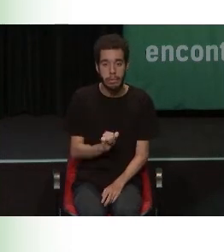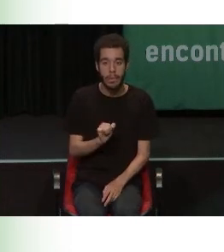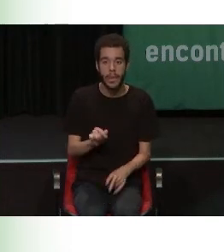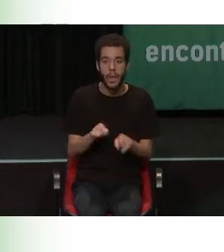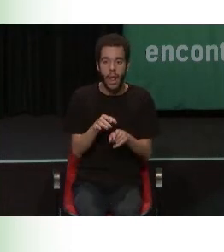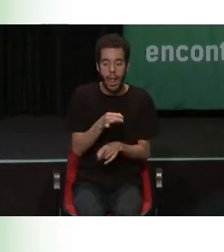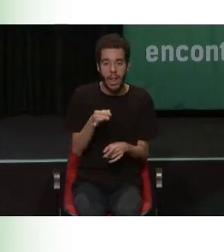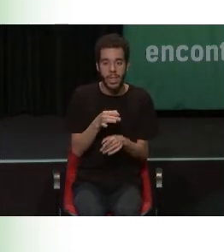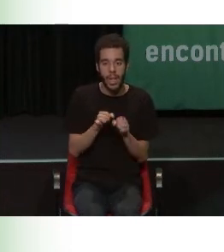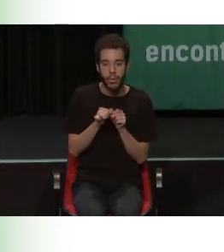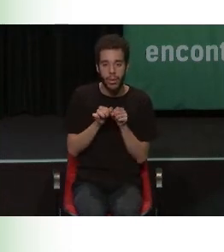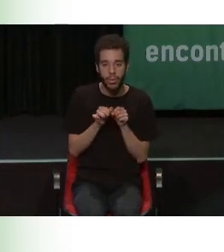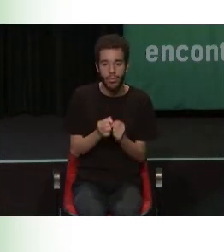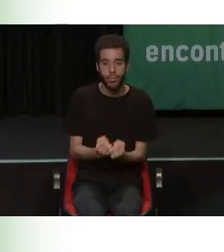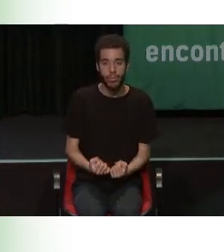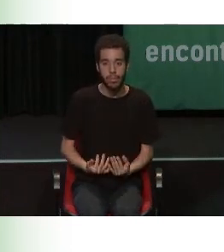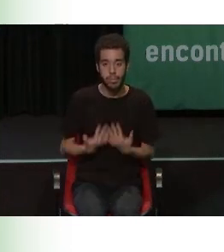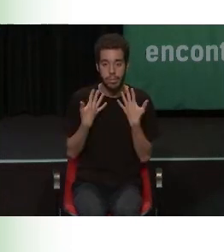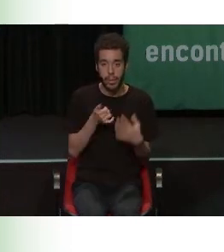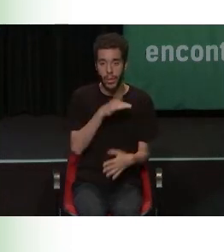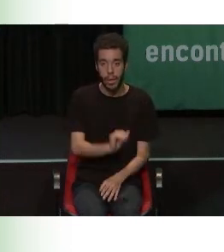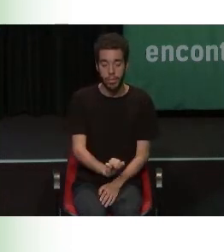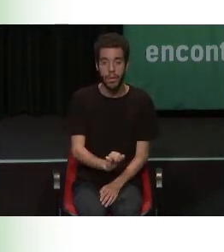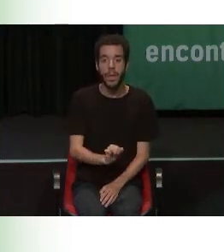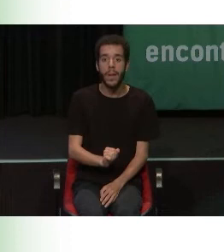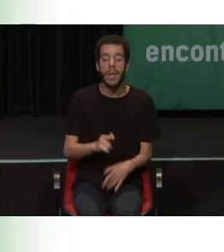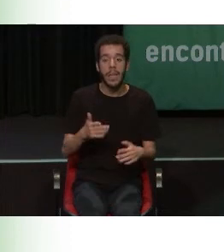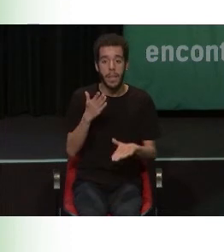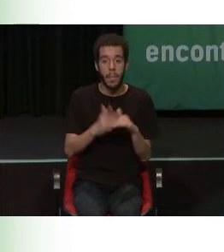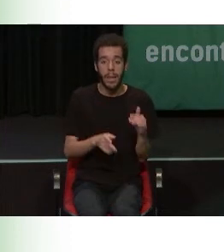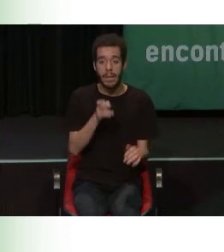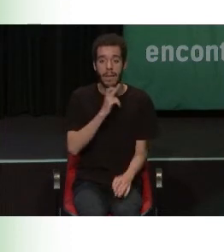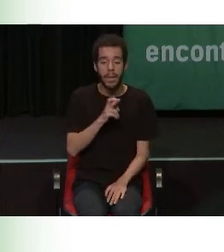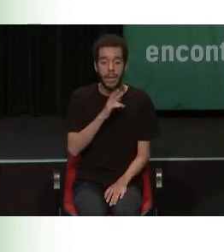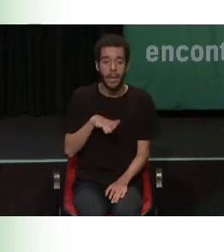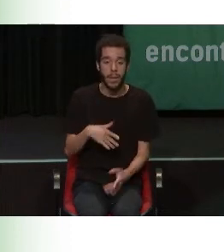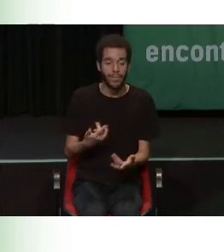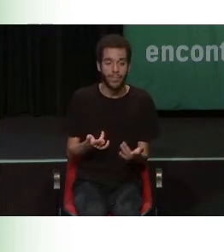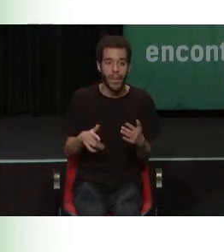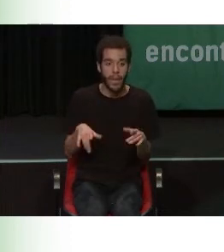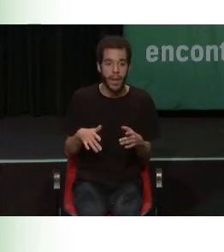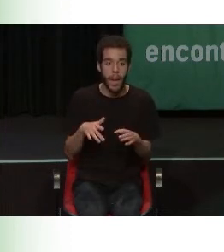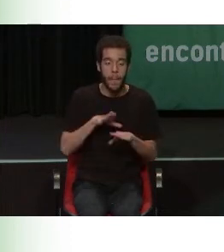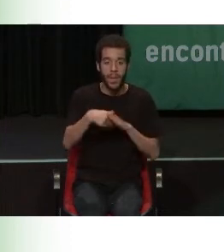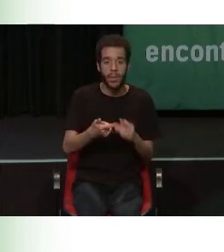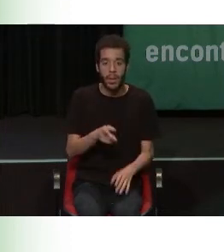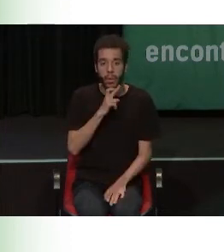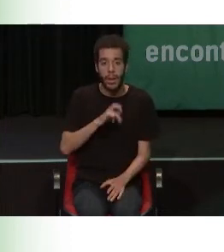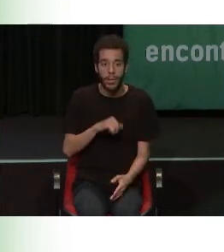cells in the peripheral blood. And eventually the mice died, as you can see here,